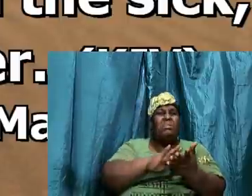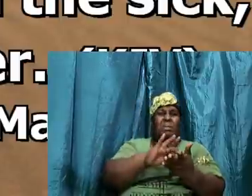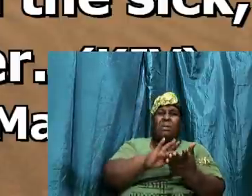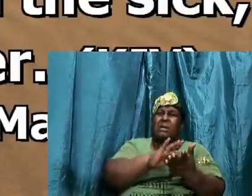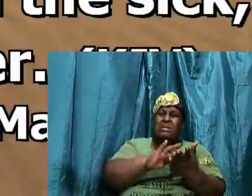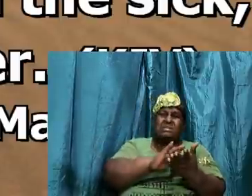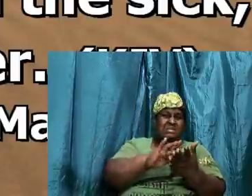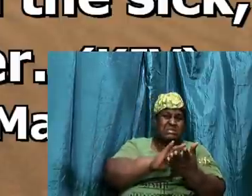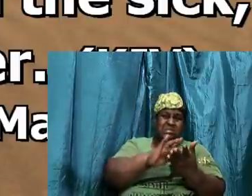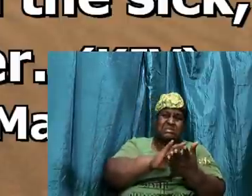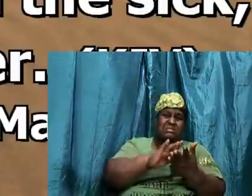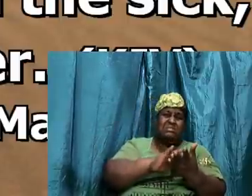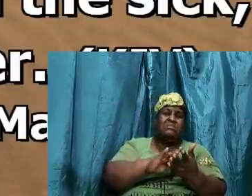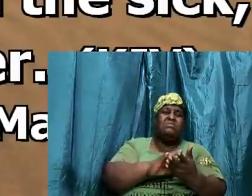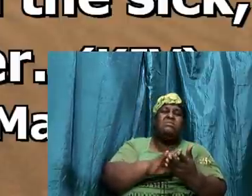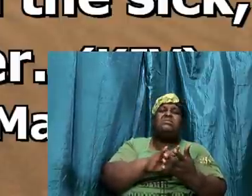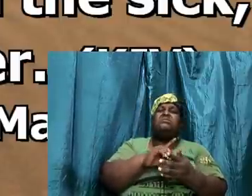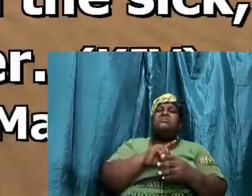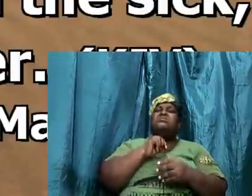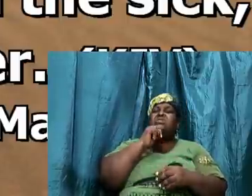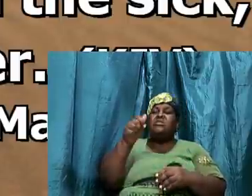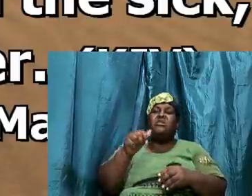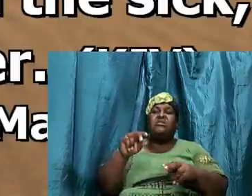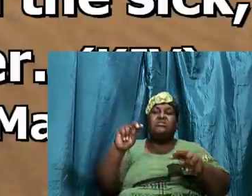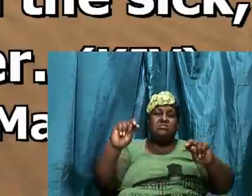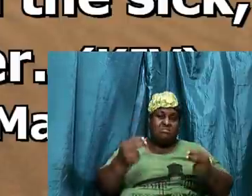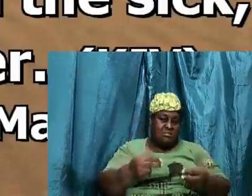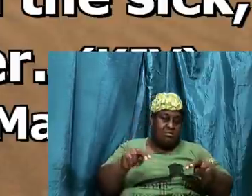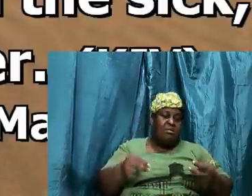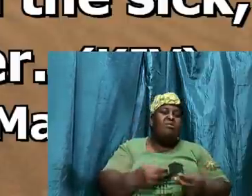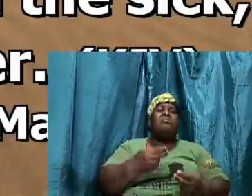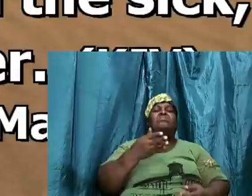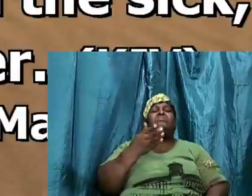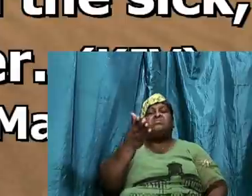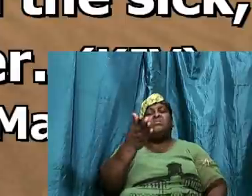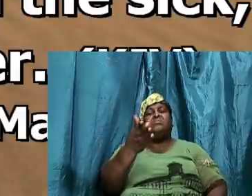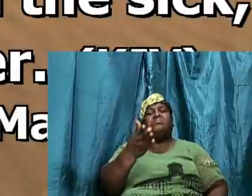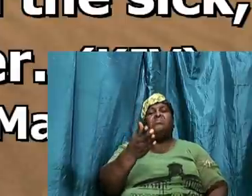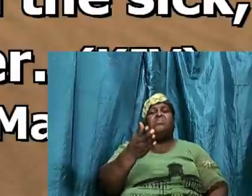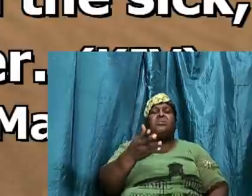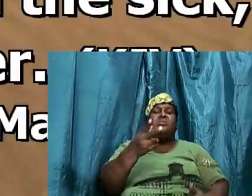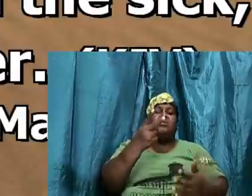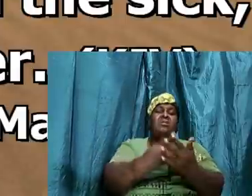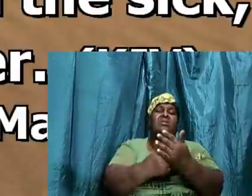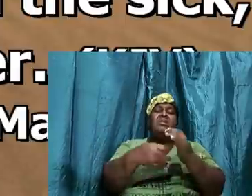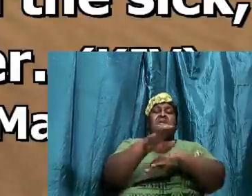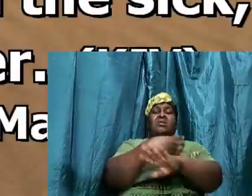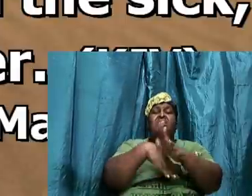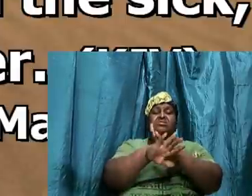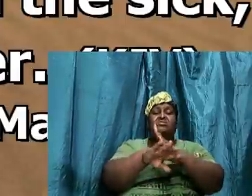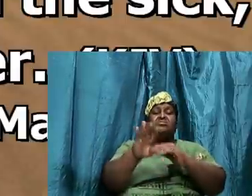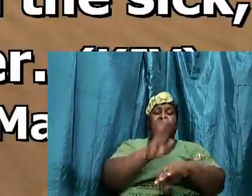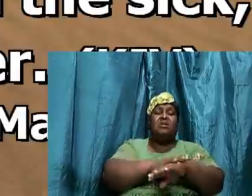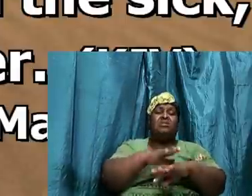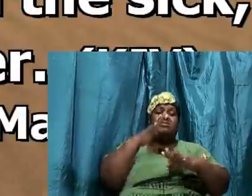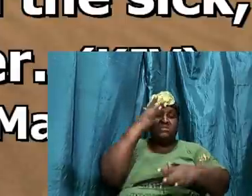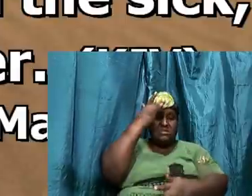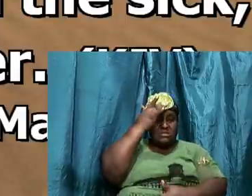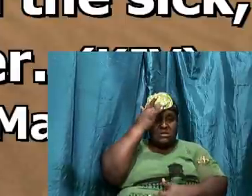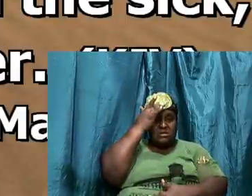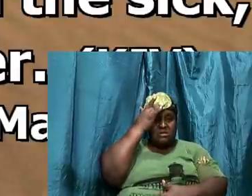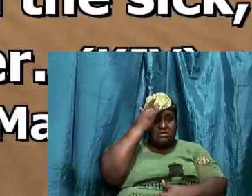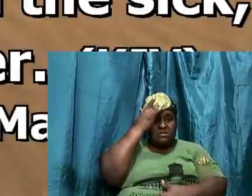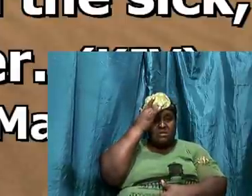if they drink any deadly thing, it shall not hurt them. They shall lay hands on the sick, and they